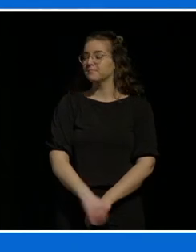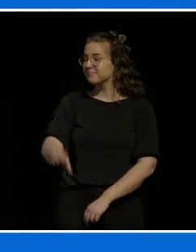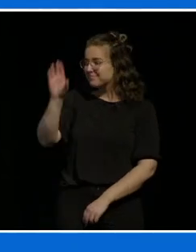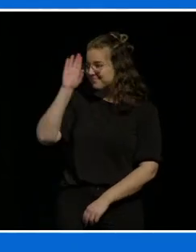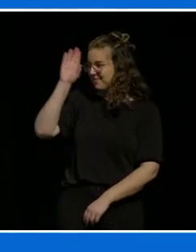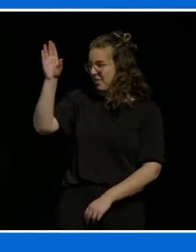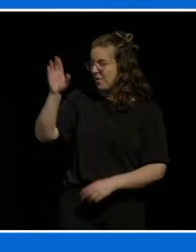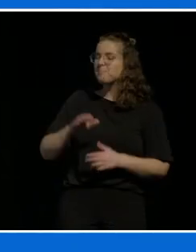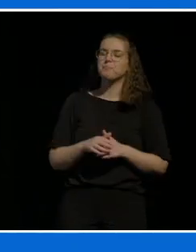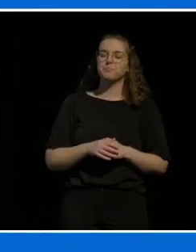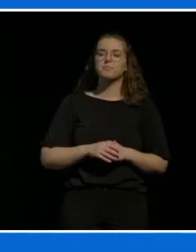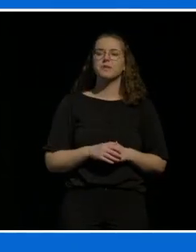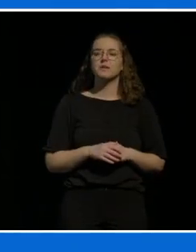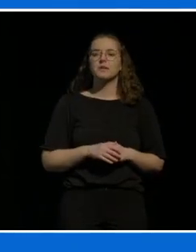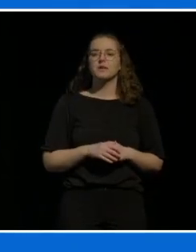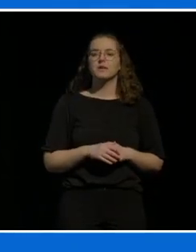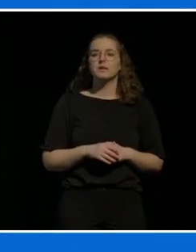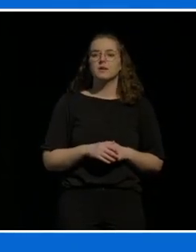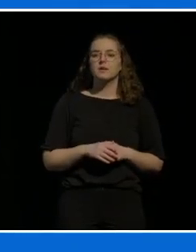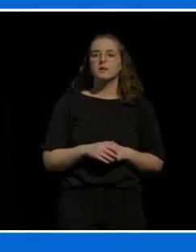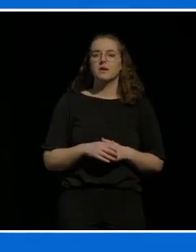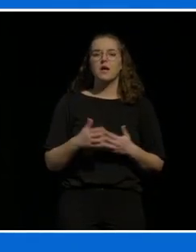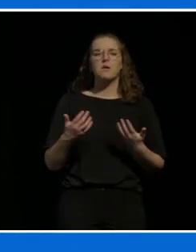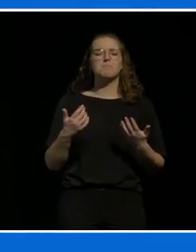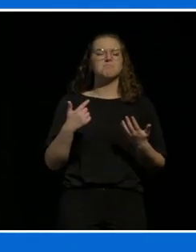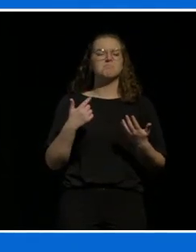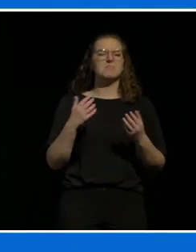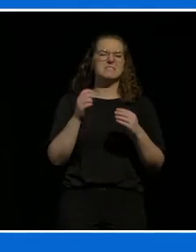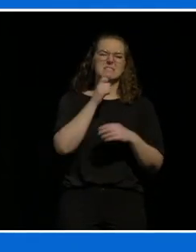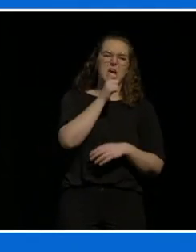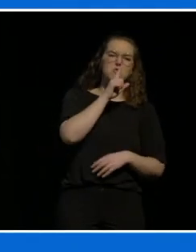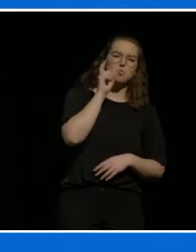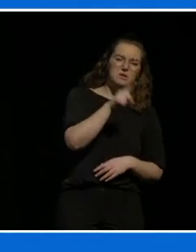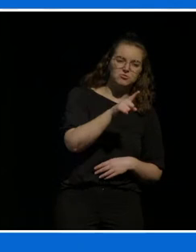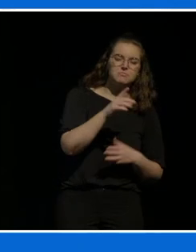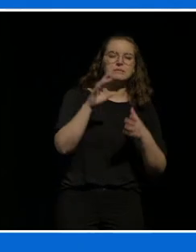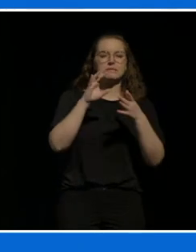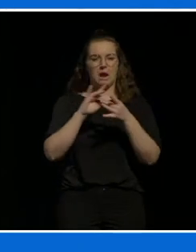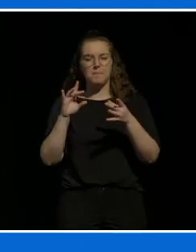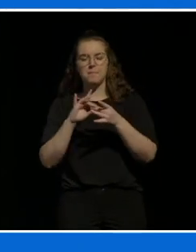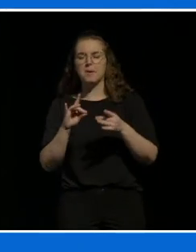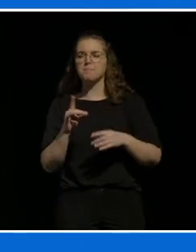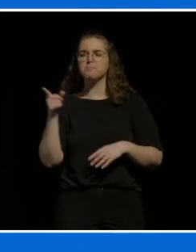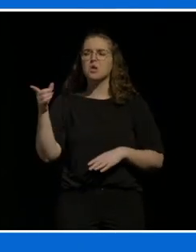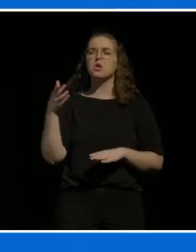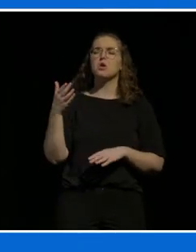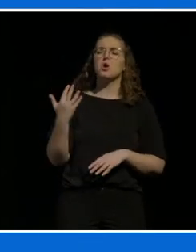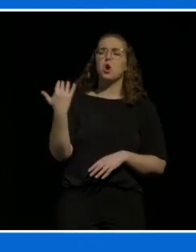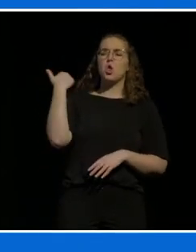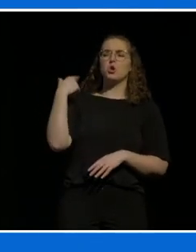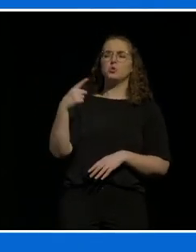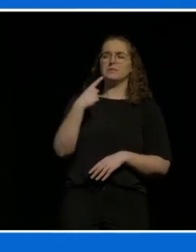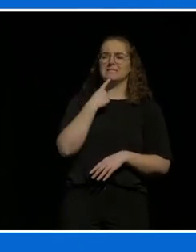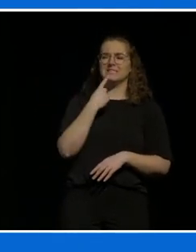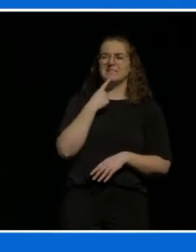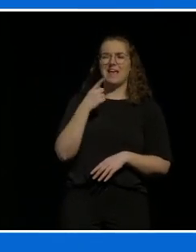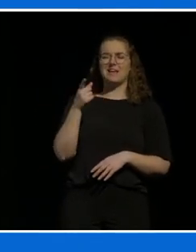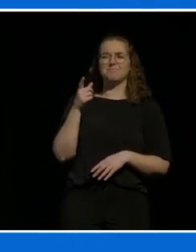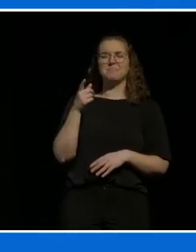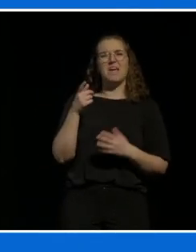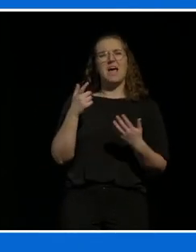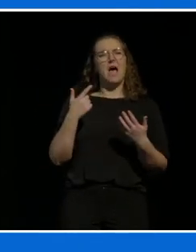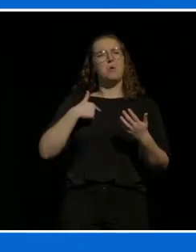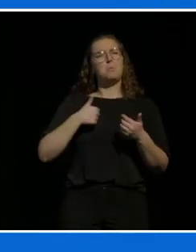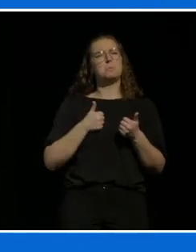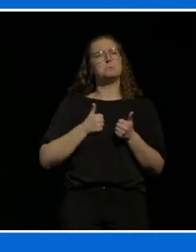Hello, and this is actually just more of a comment. I appreciated your point earlier about trying to define youth or how we